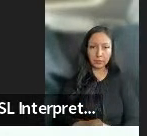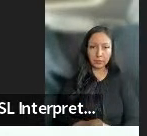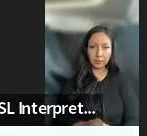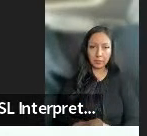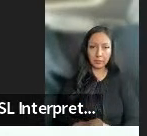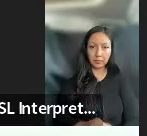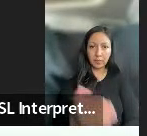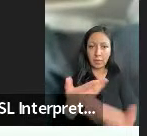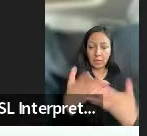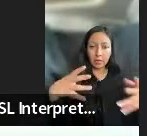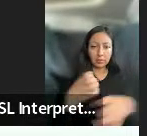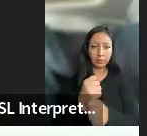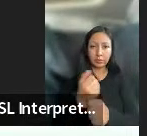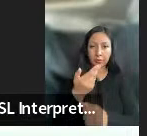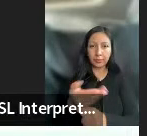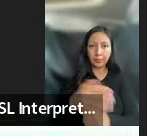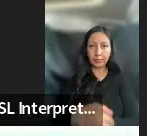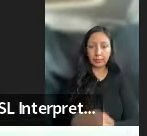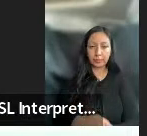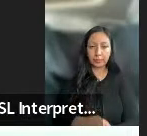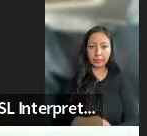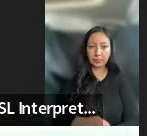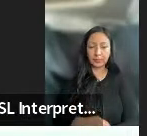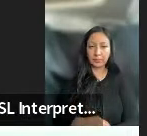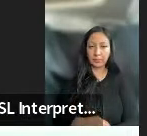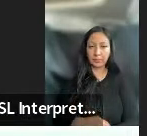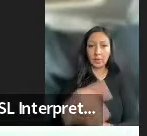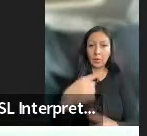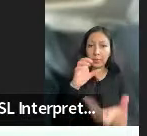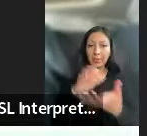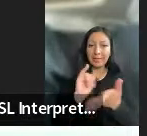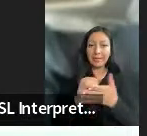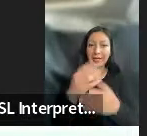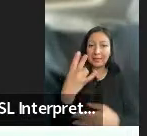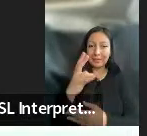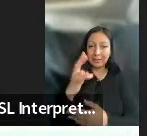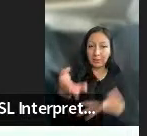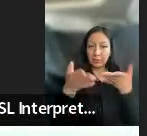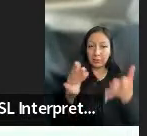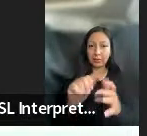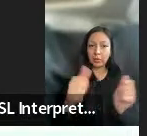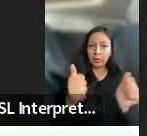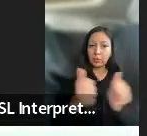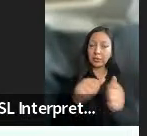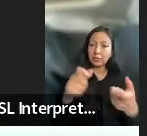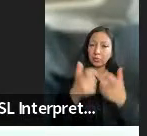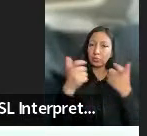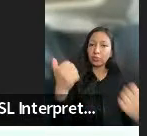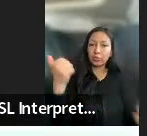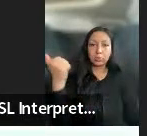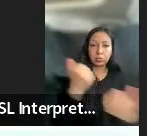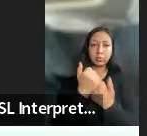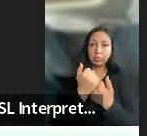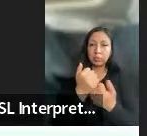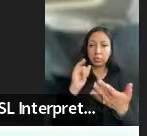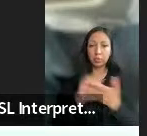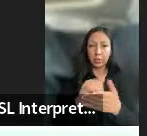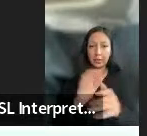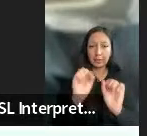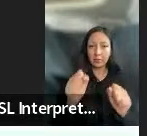To summarize, we believe that these 17 proposals will greatly support the 4 goals set